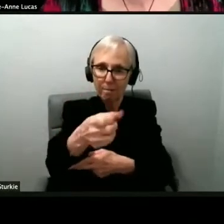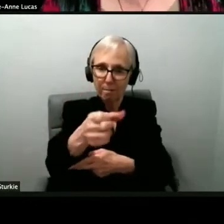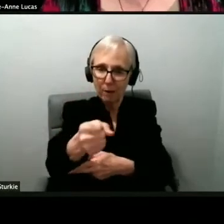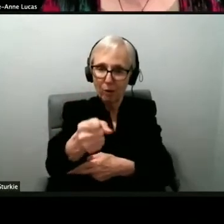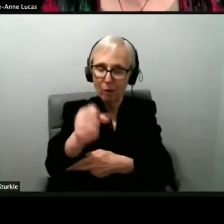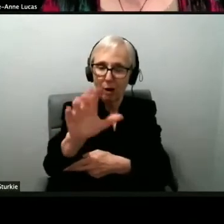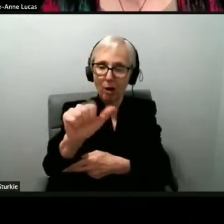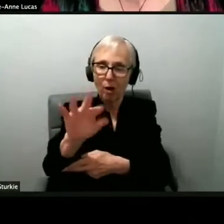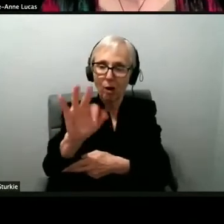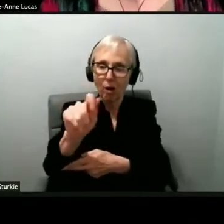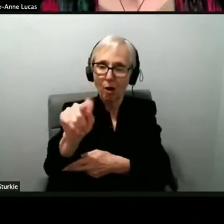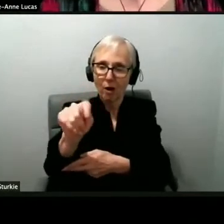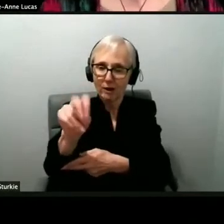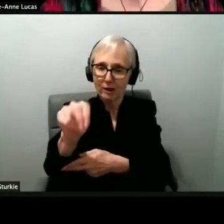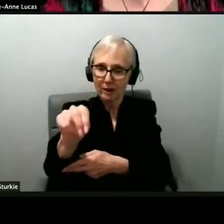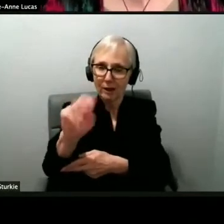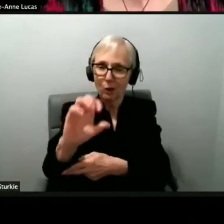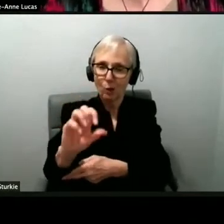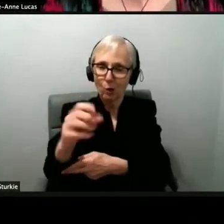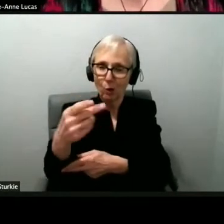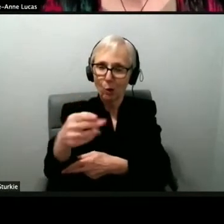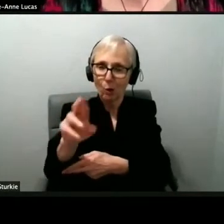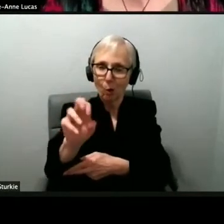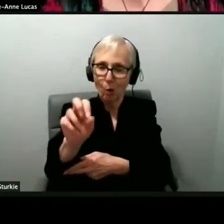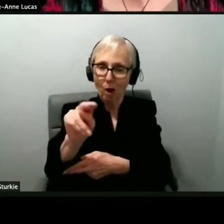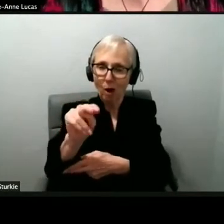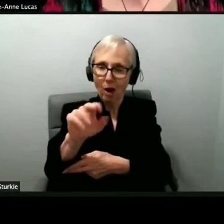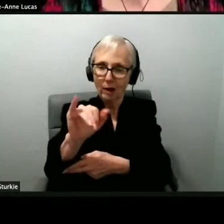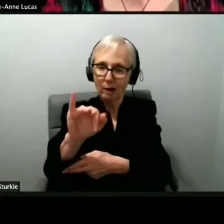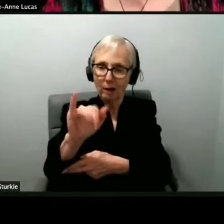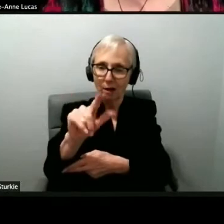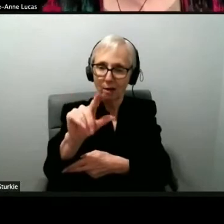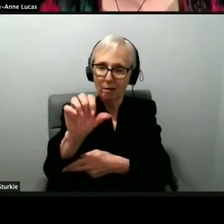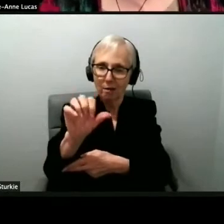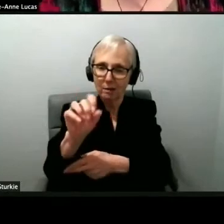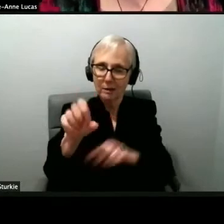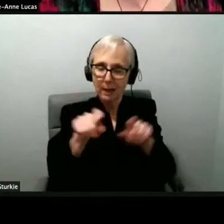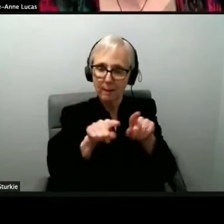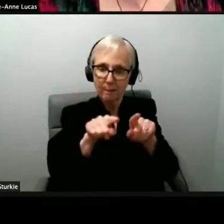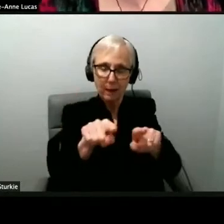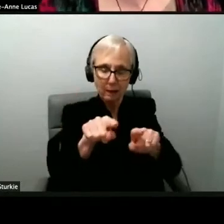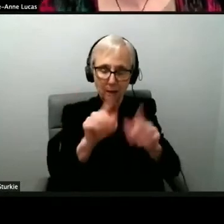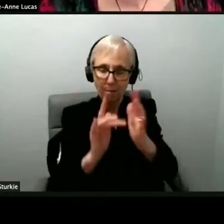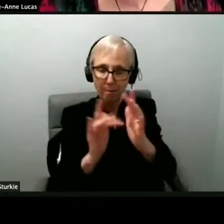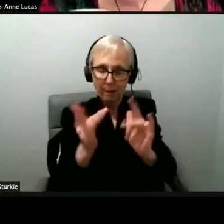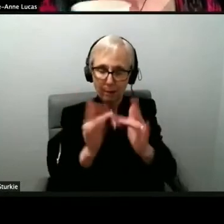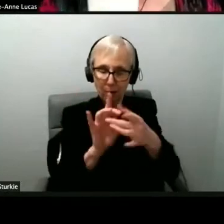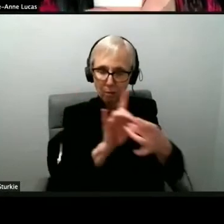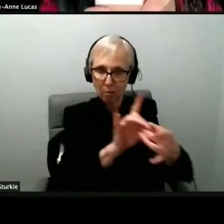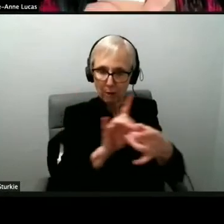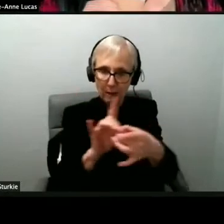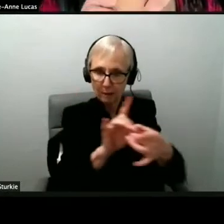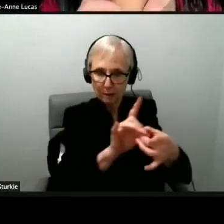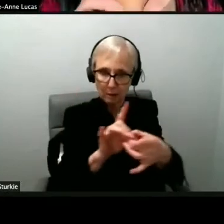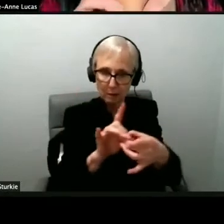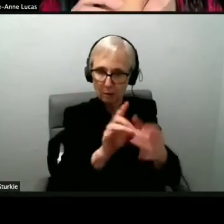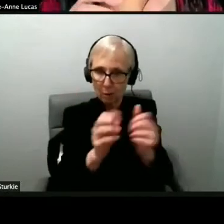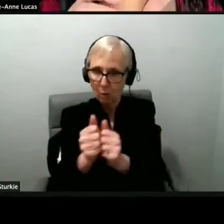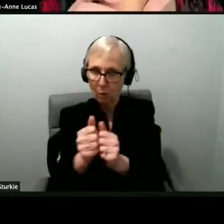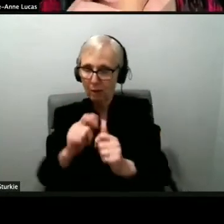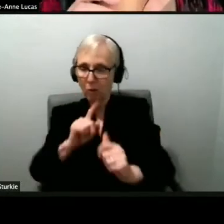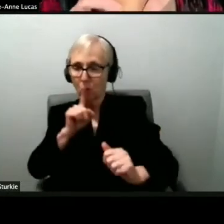Chronicles. And what it is, it kind of parallels biblical relationships with